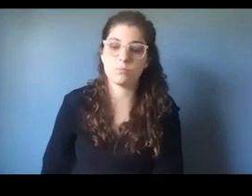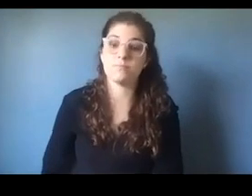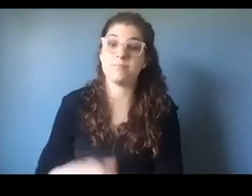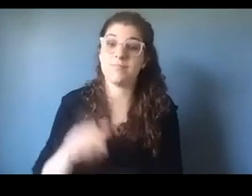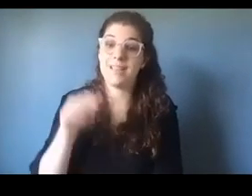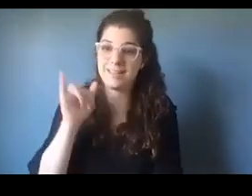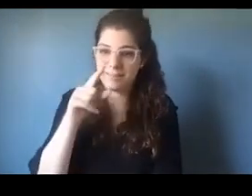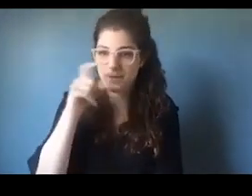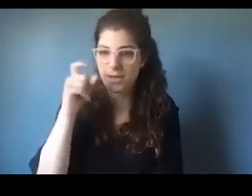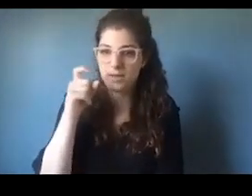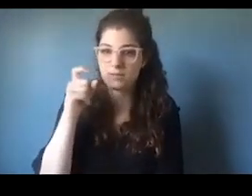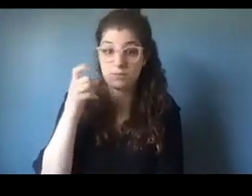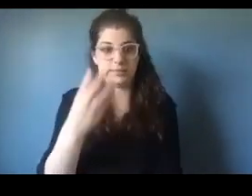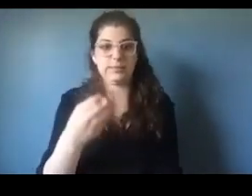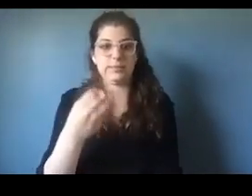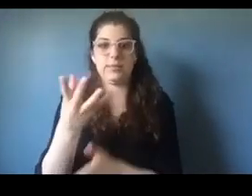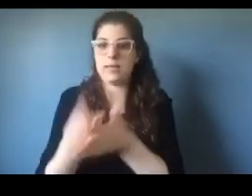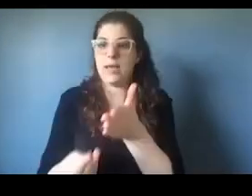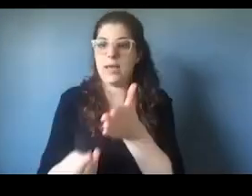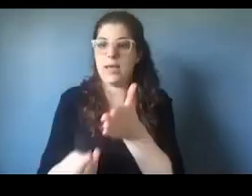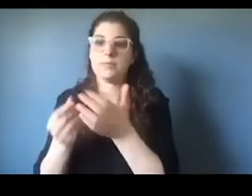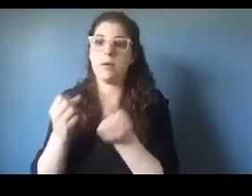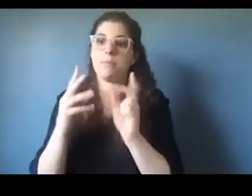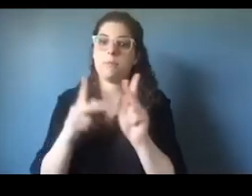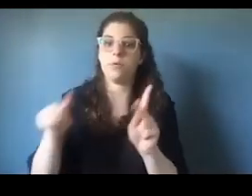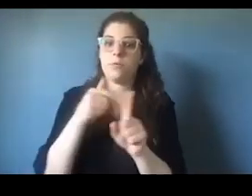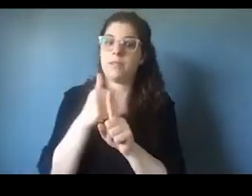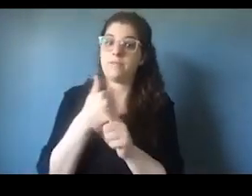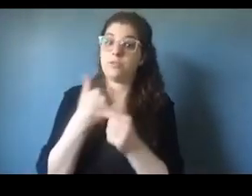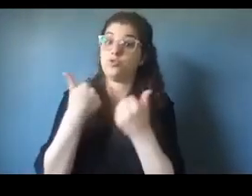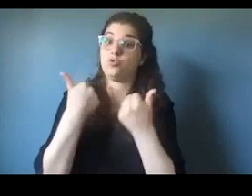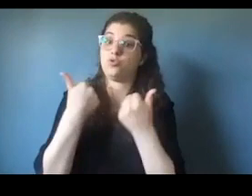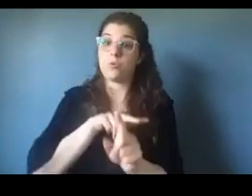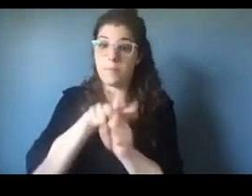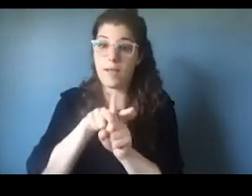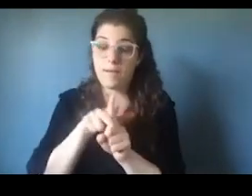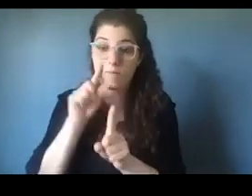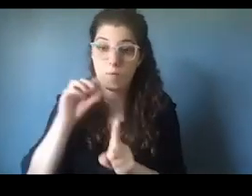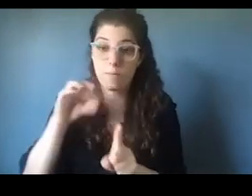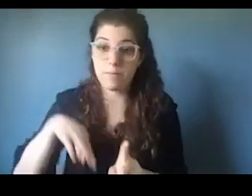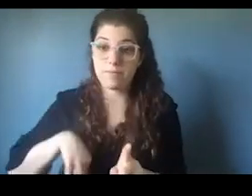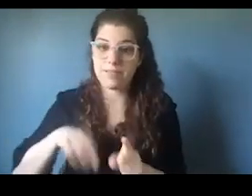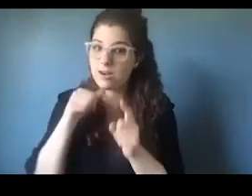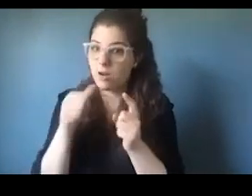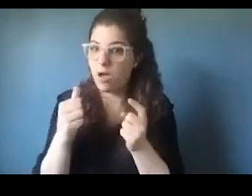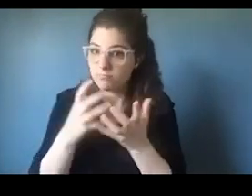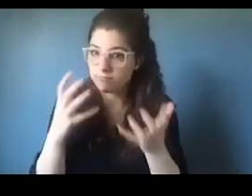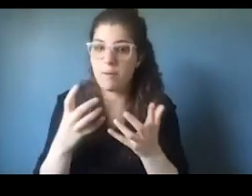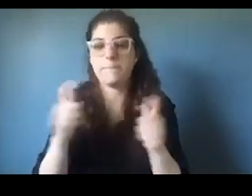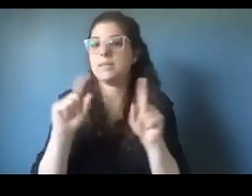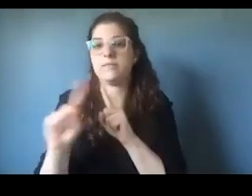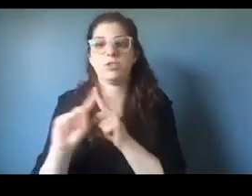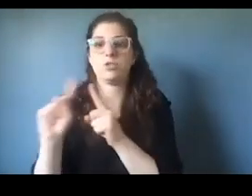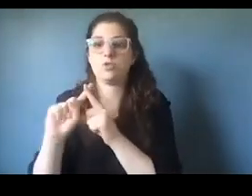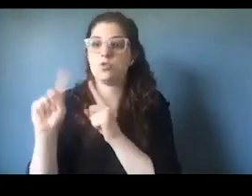of, you can see that the gaps in how many people have applied or tried to apply for benefits are not that large, but there are really big differences in who's